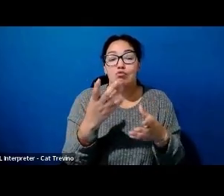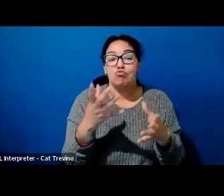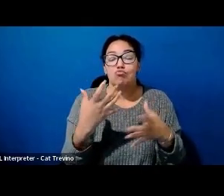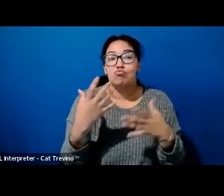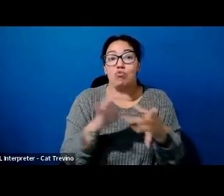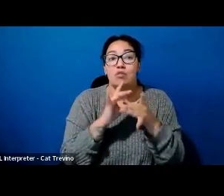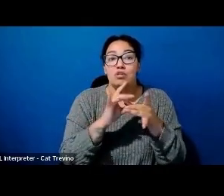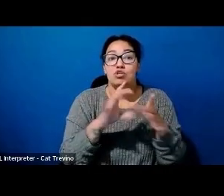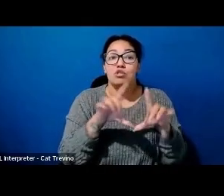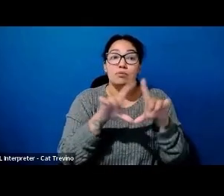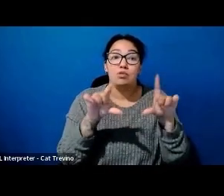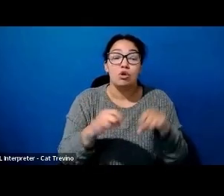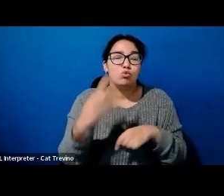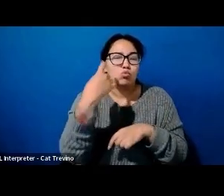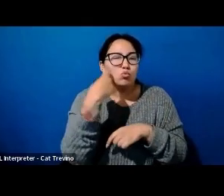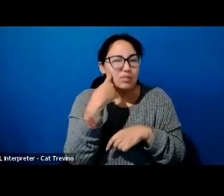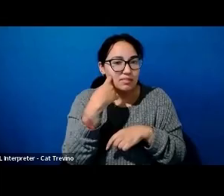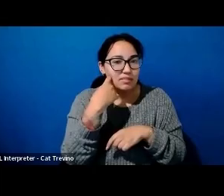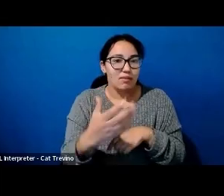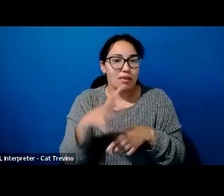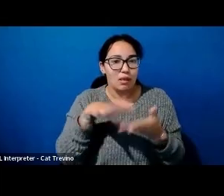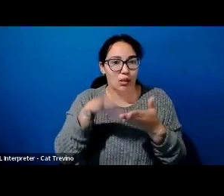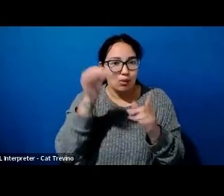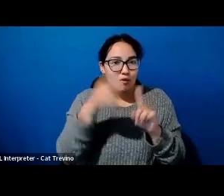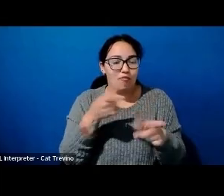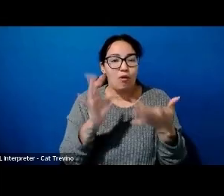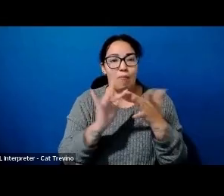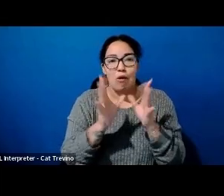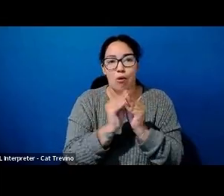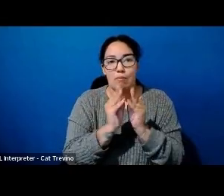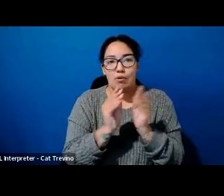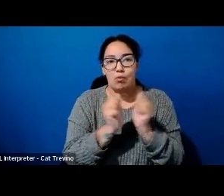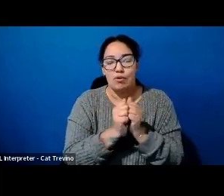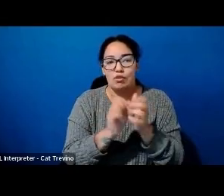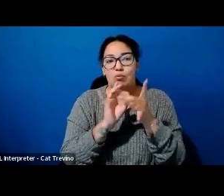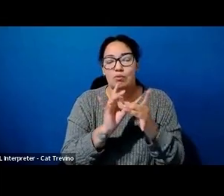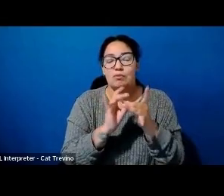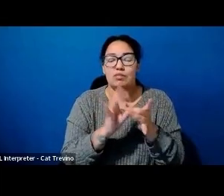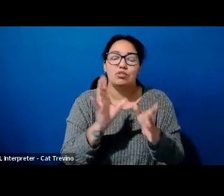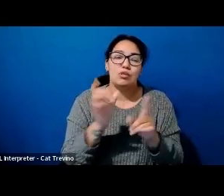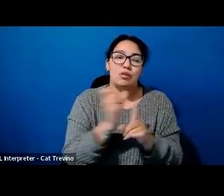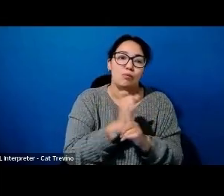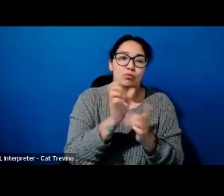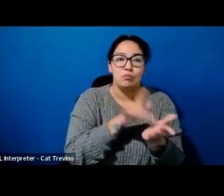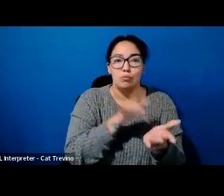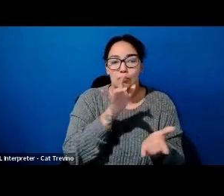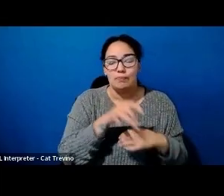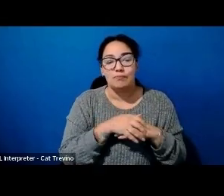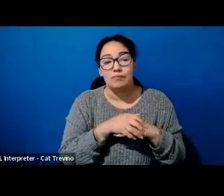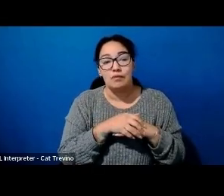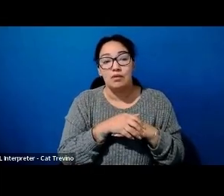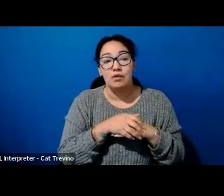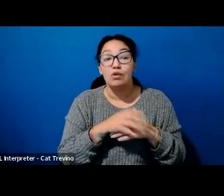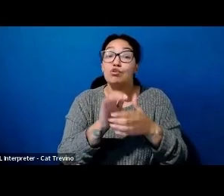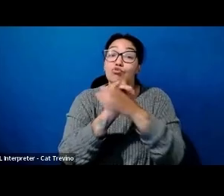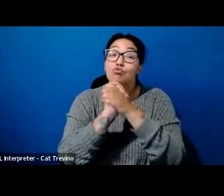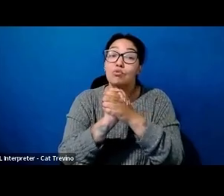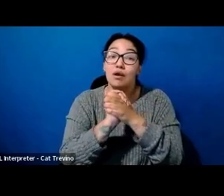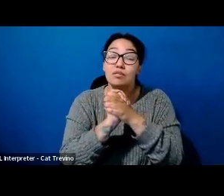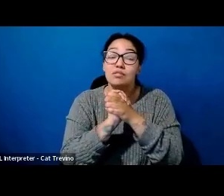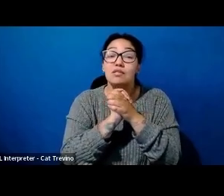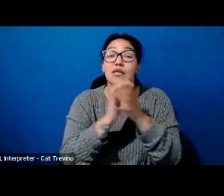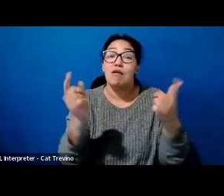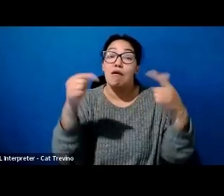you recently learned about on a webinar about relationship abuse and exploitation. You congratulate her on coming